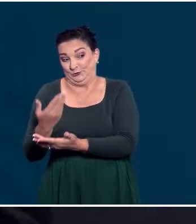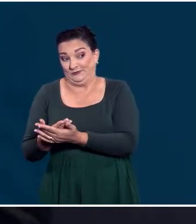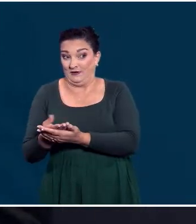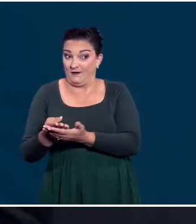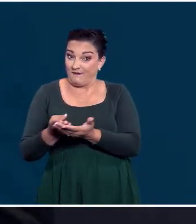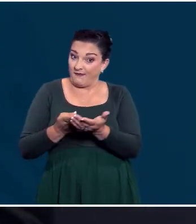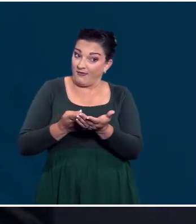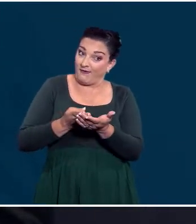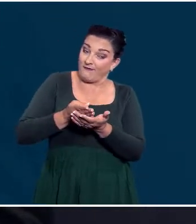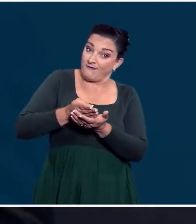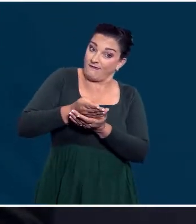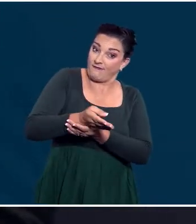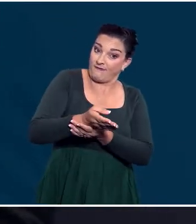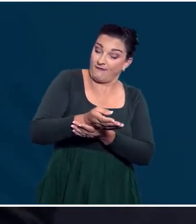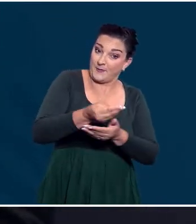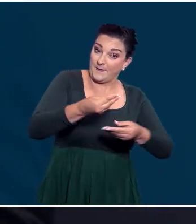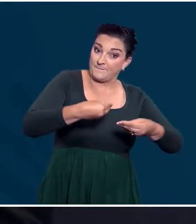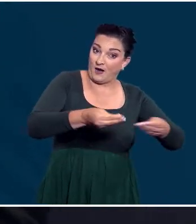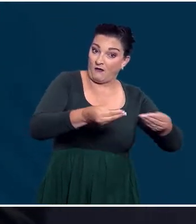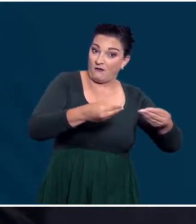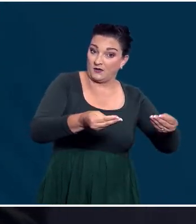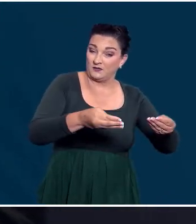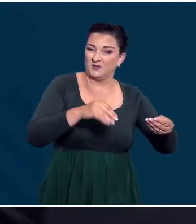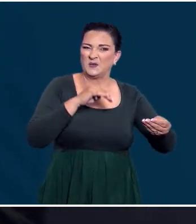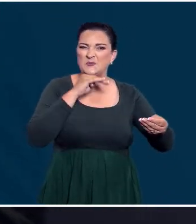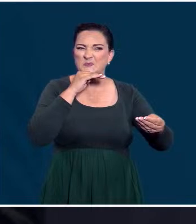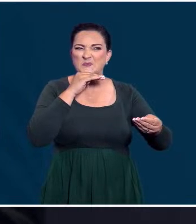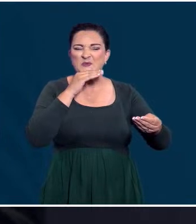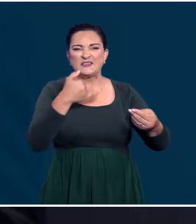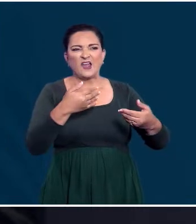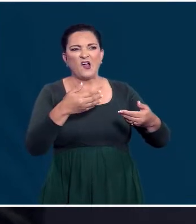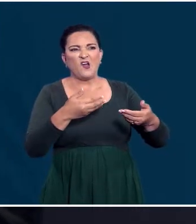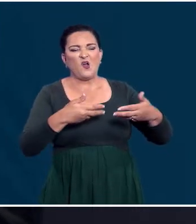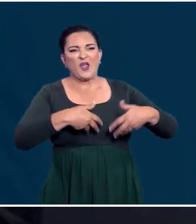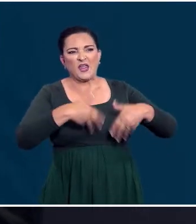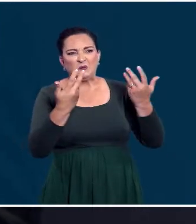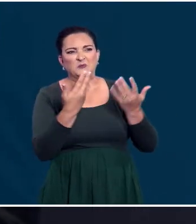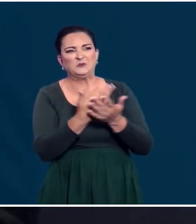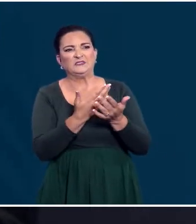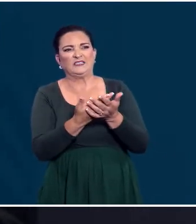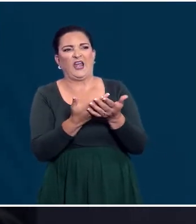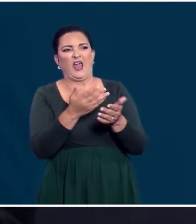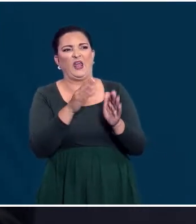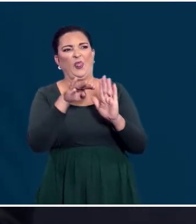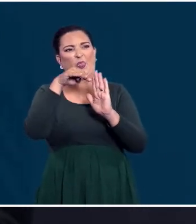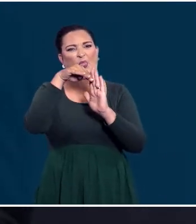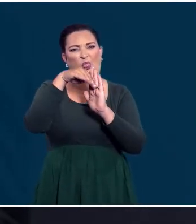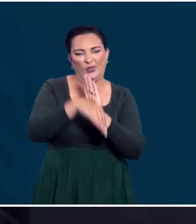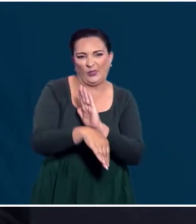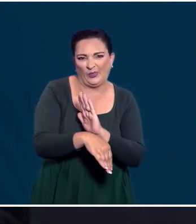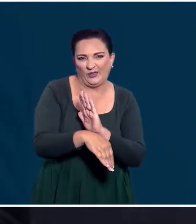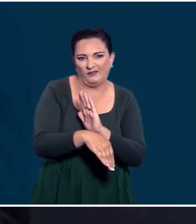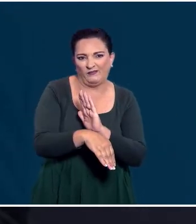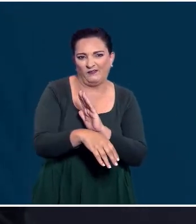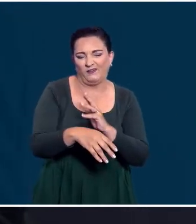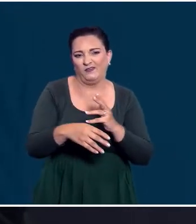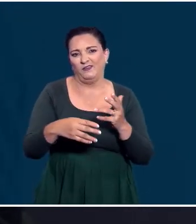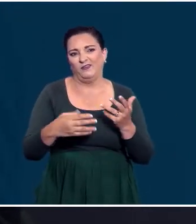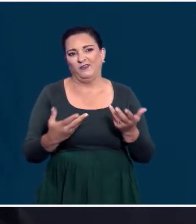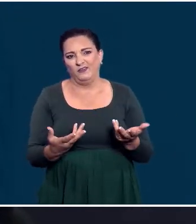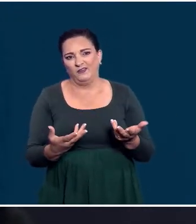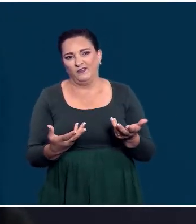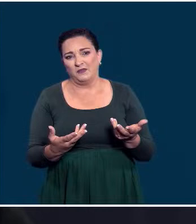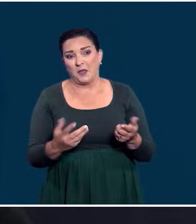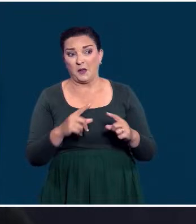will deteriorate your net exports, there's also the concern that those imports will also kill